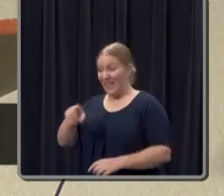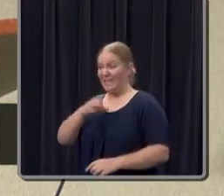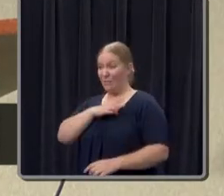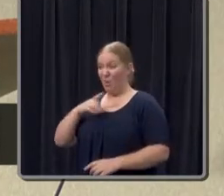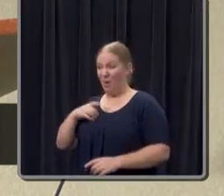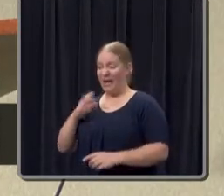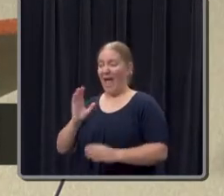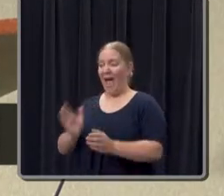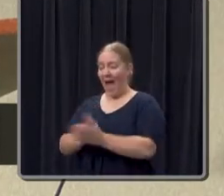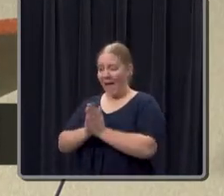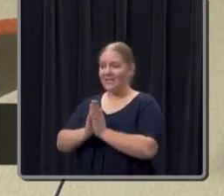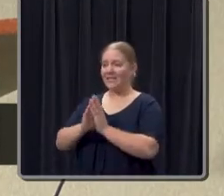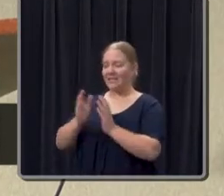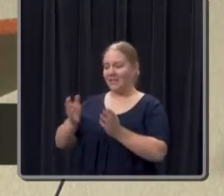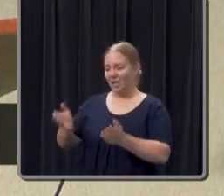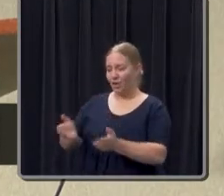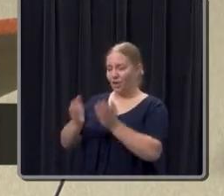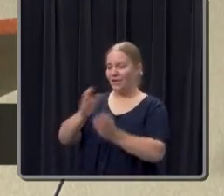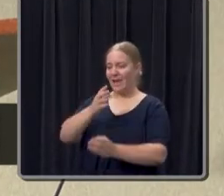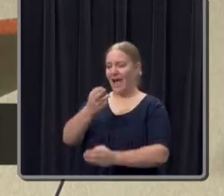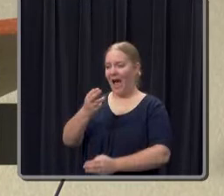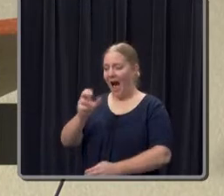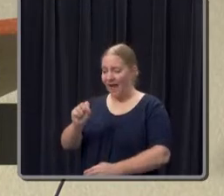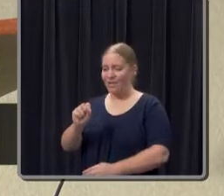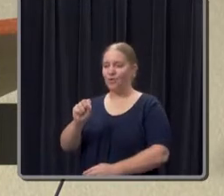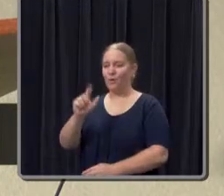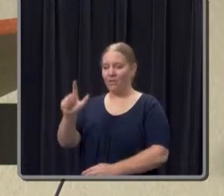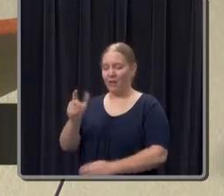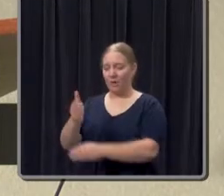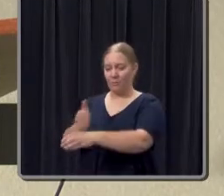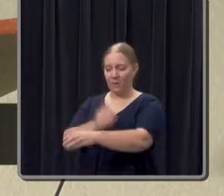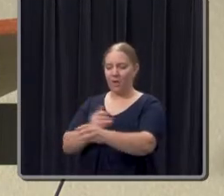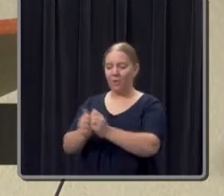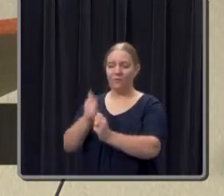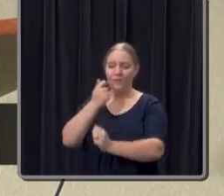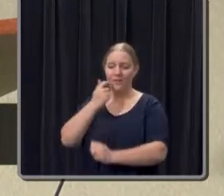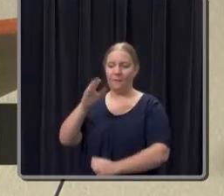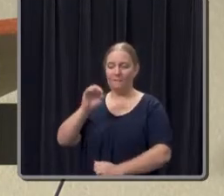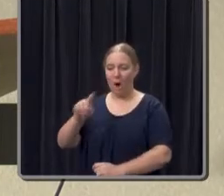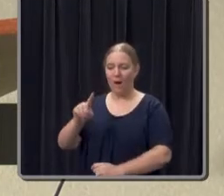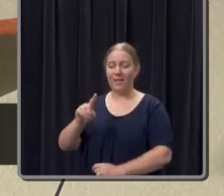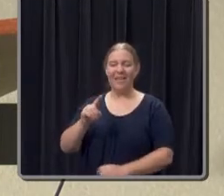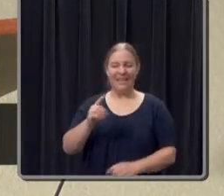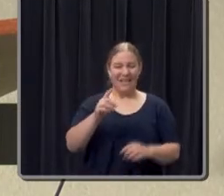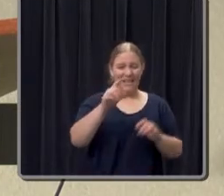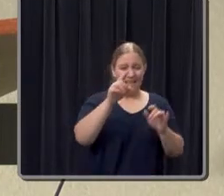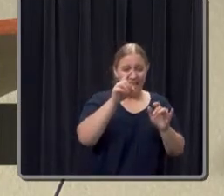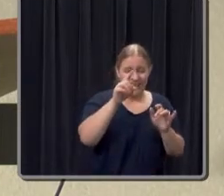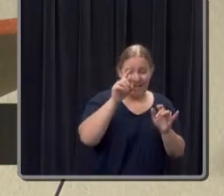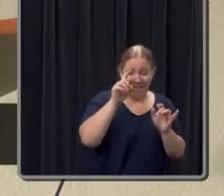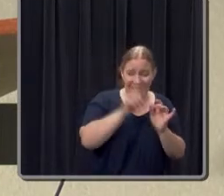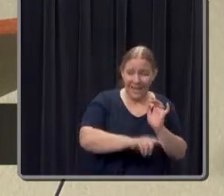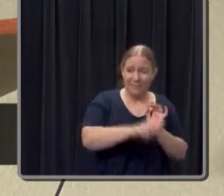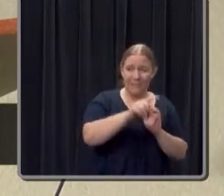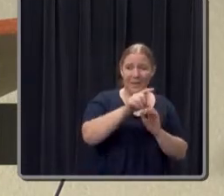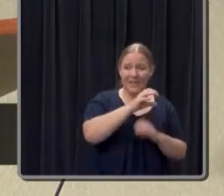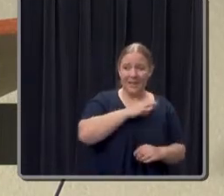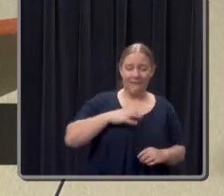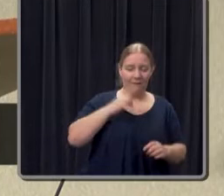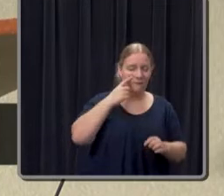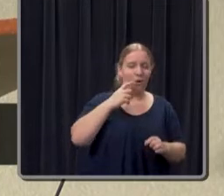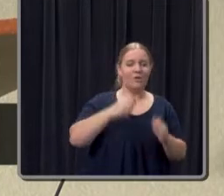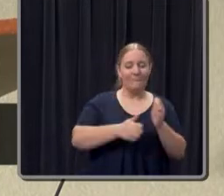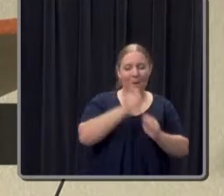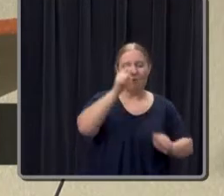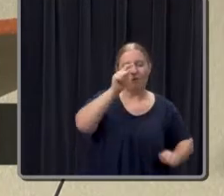school library improvements with our last bond issue. Skimping on staffing for the lowest paid classified position